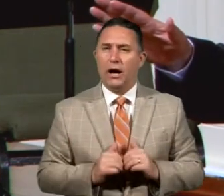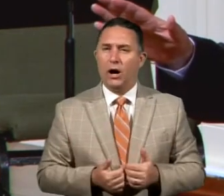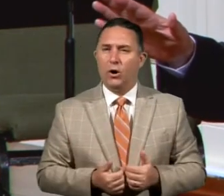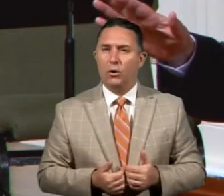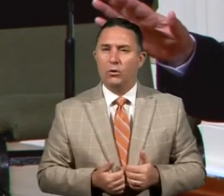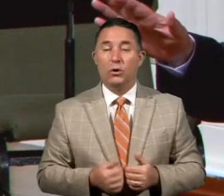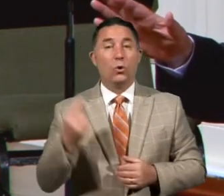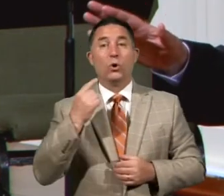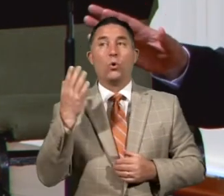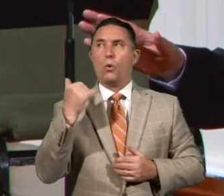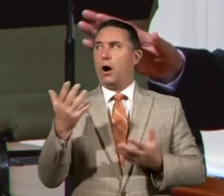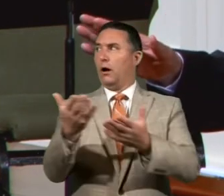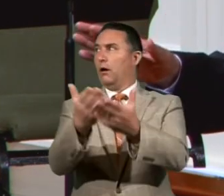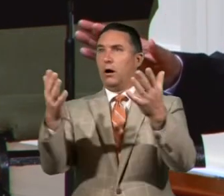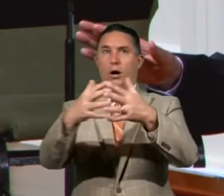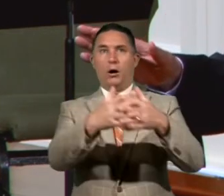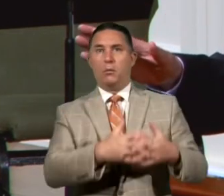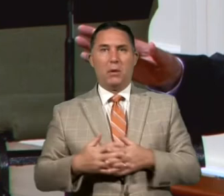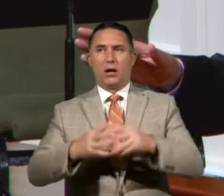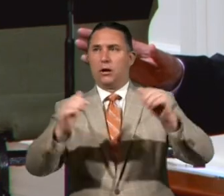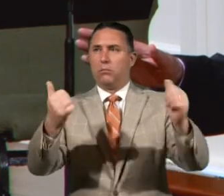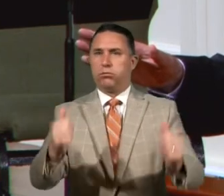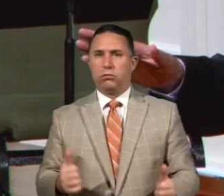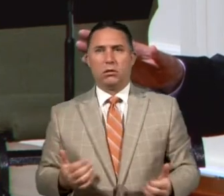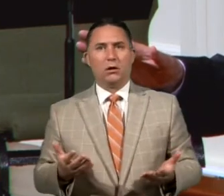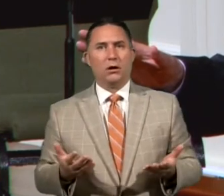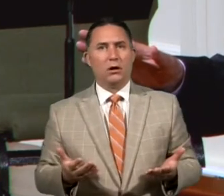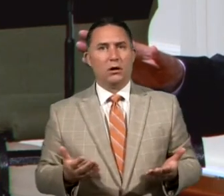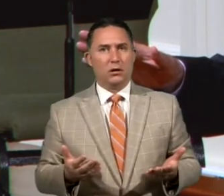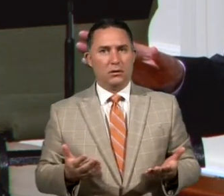And then we wonder why America got to where it is.